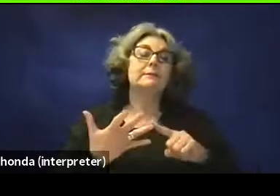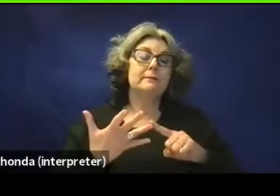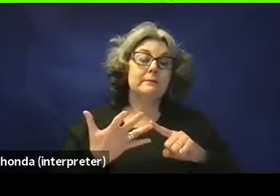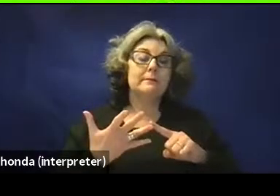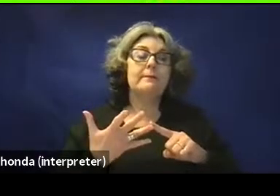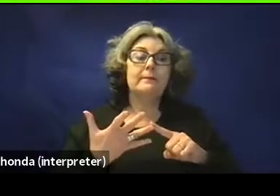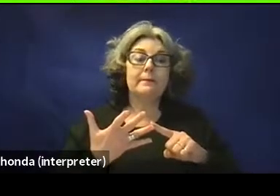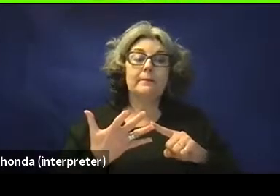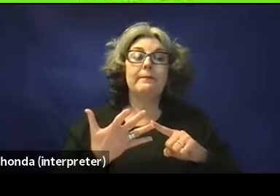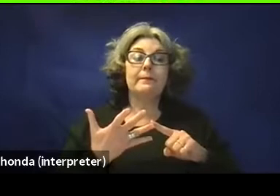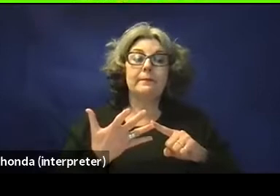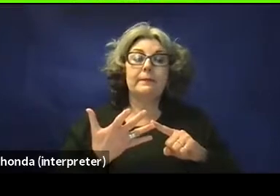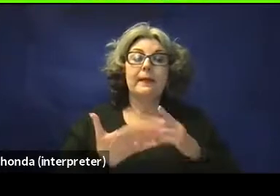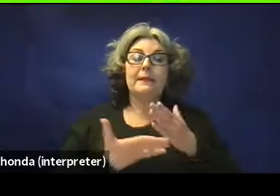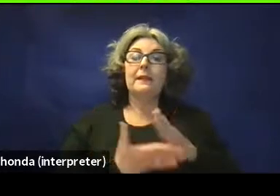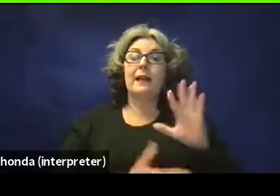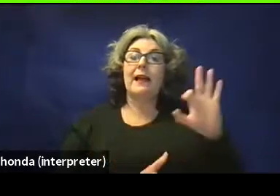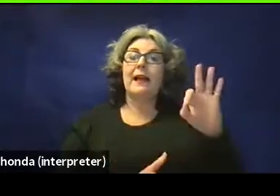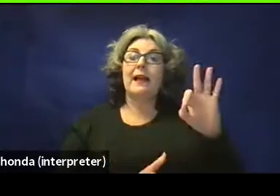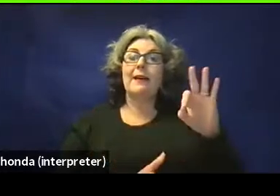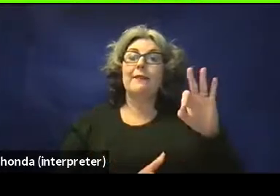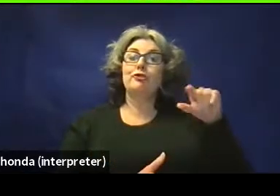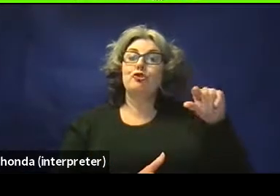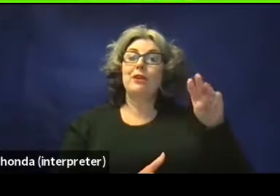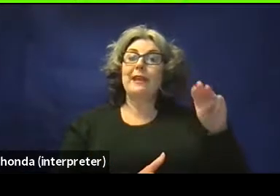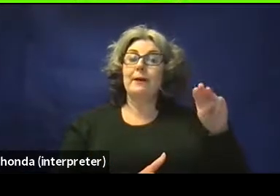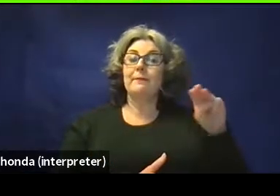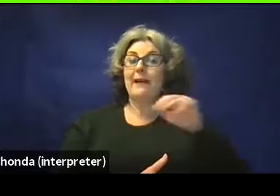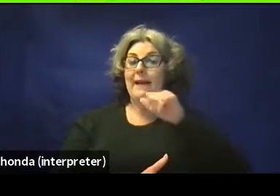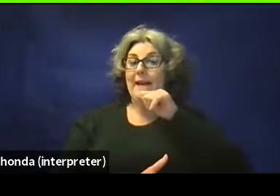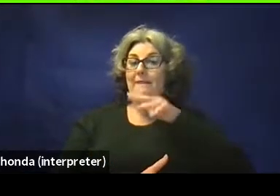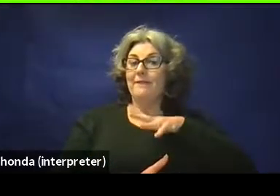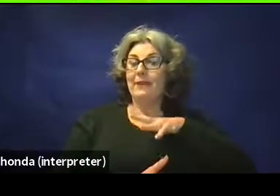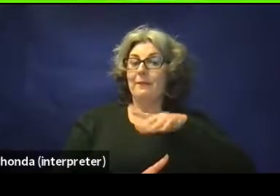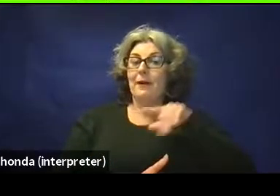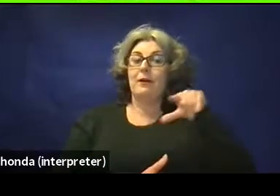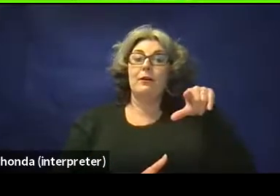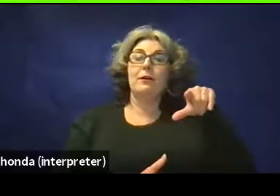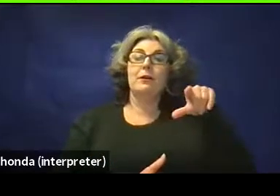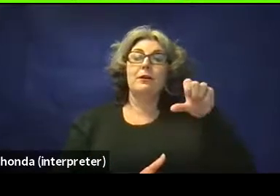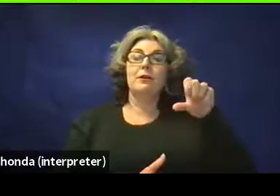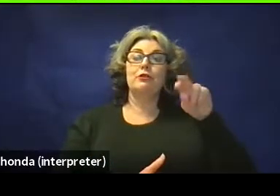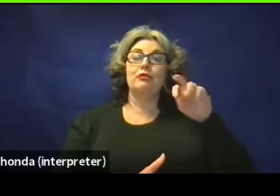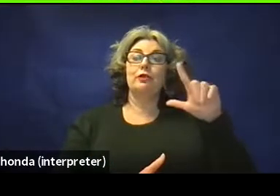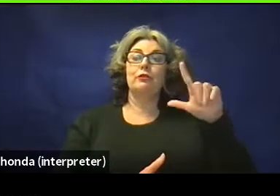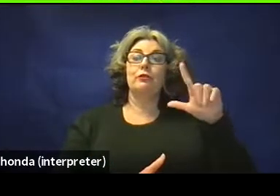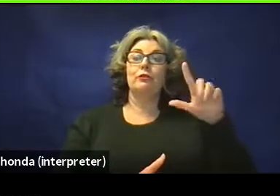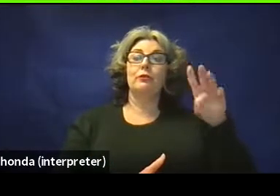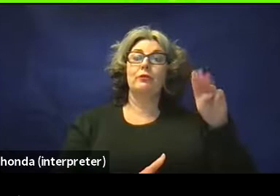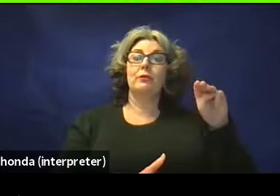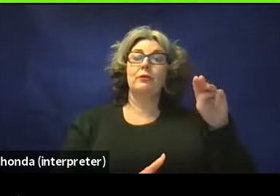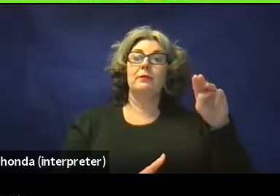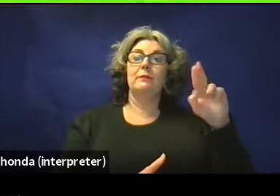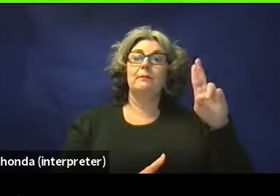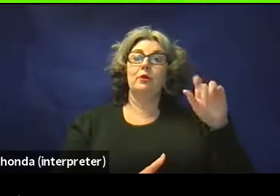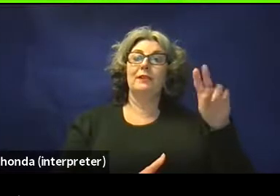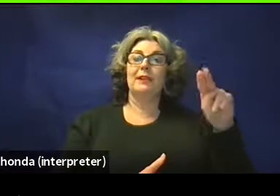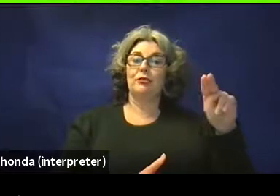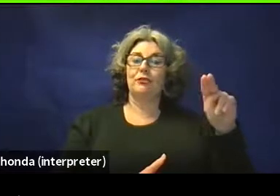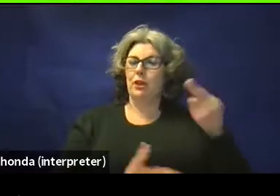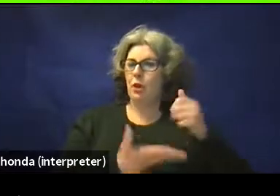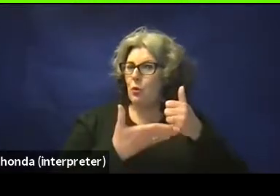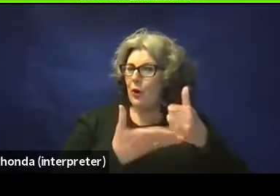to stop FGM, female genital mutilation. So all of these things, it's about messaging. It's about really